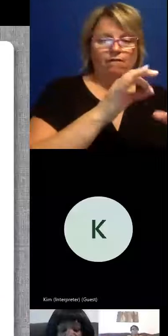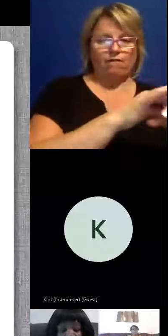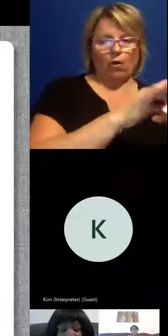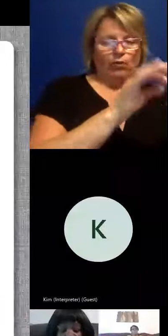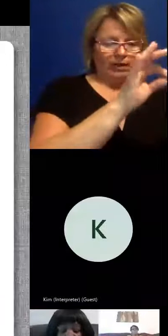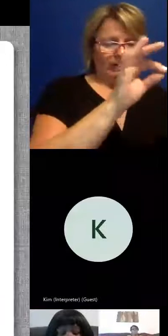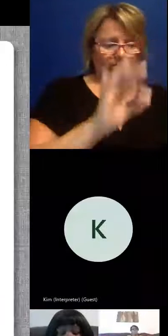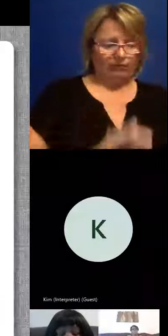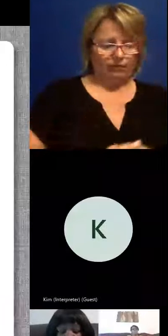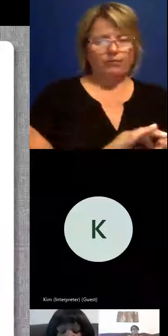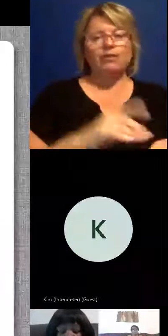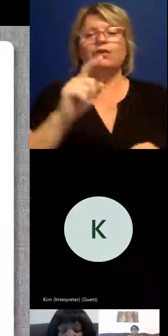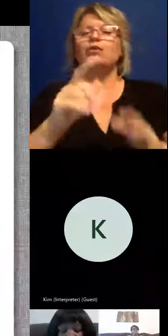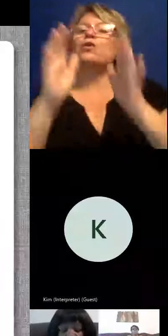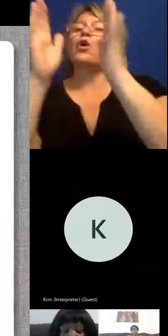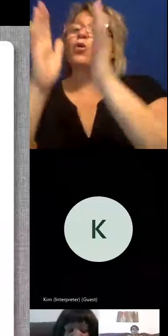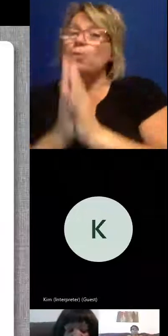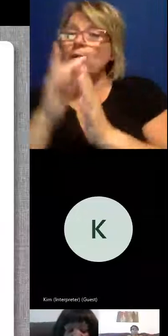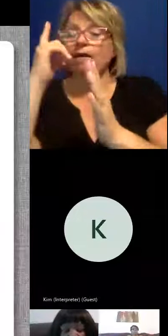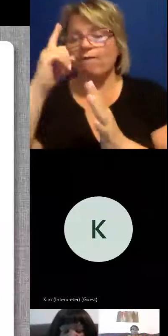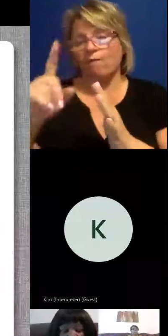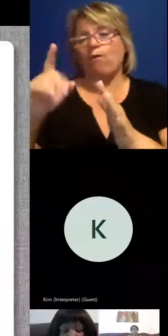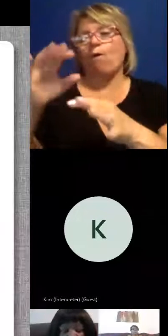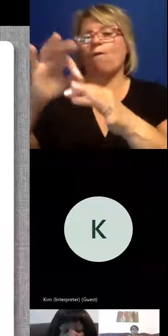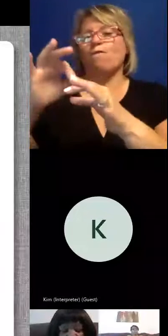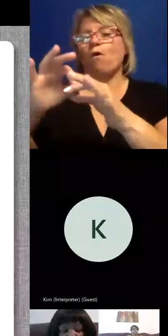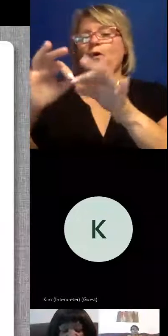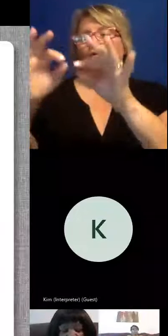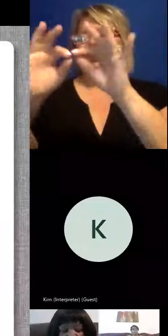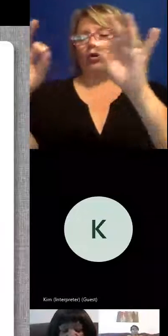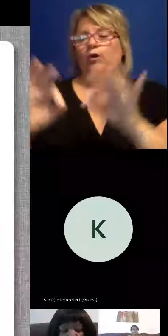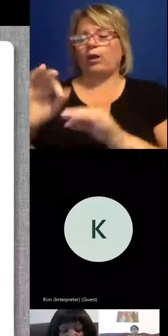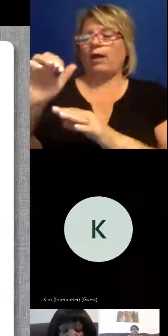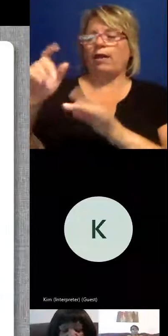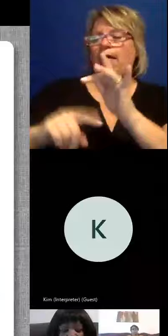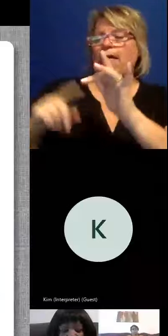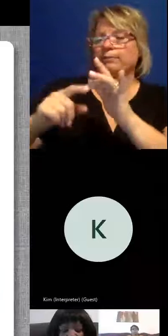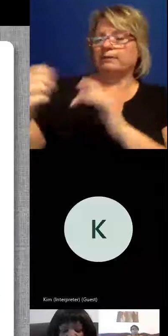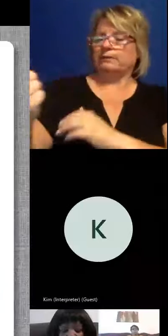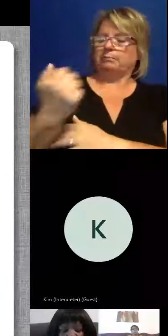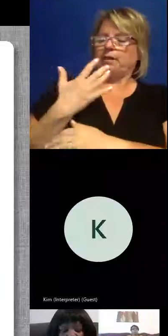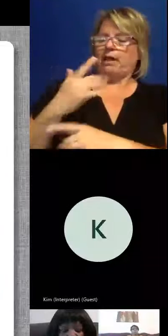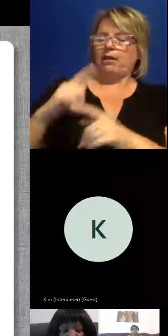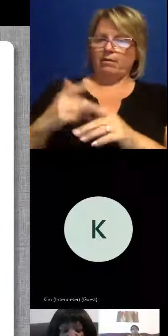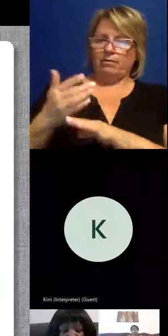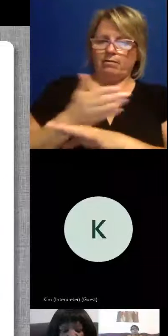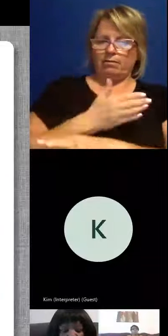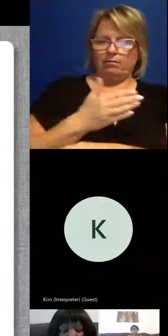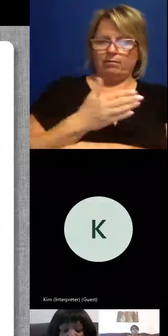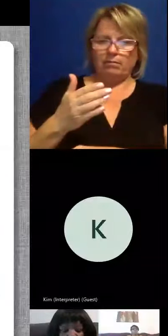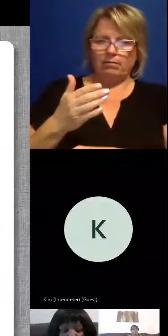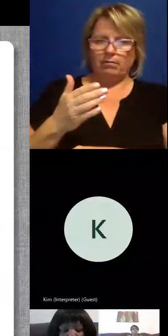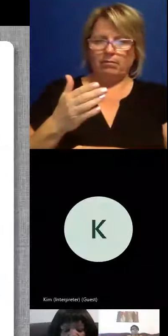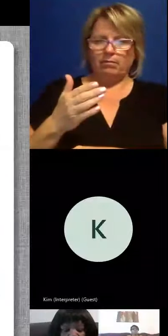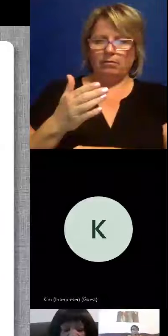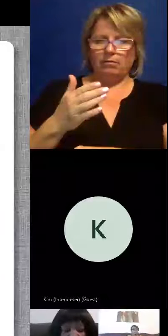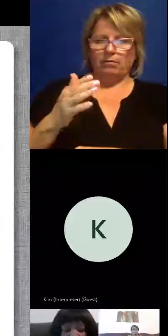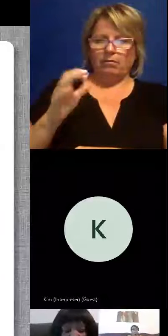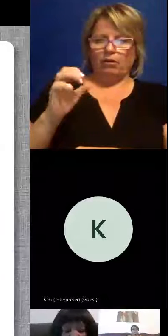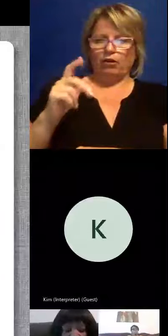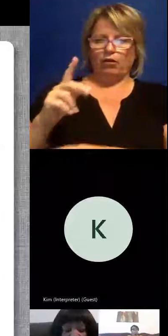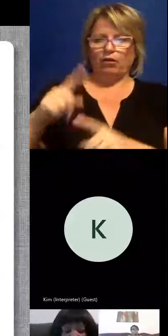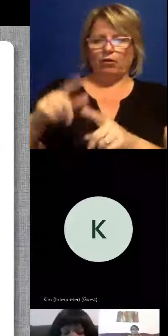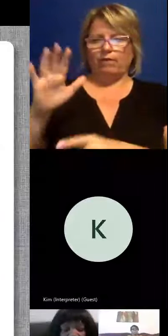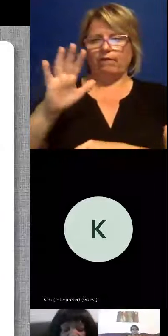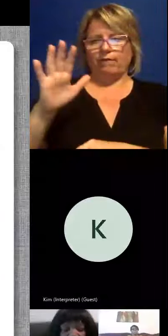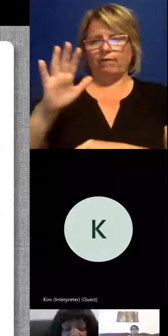Requests to have an absentee voter ballot mailed to you must be received by your clerk no later